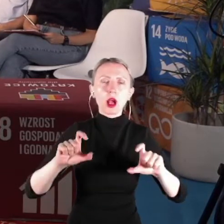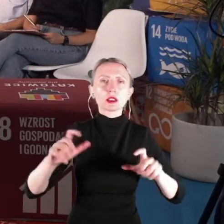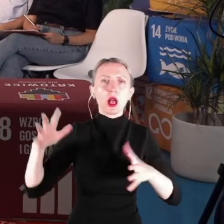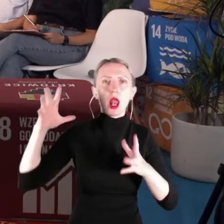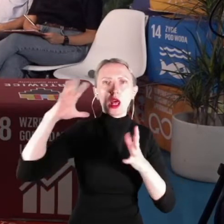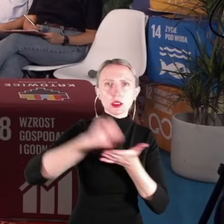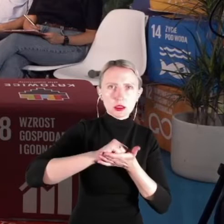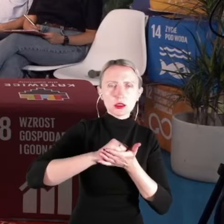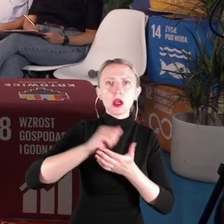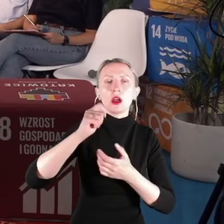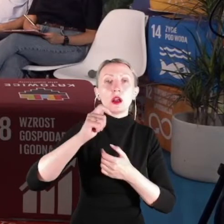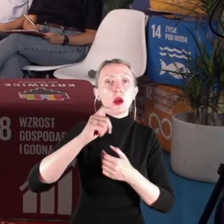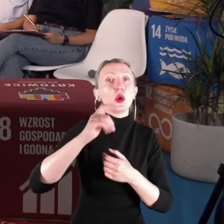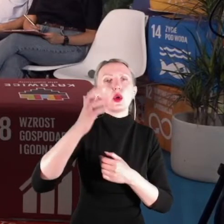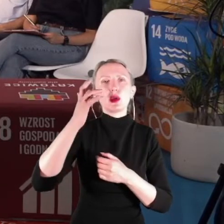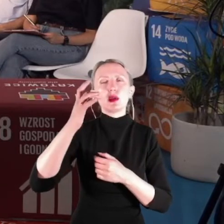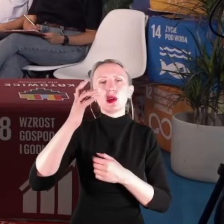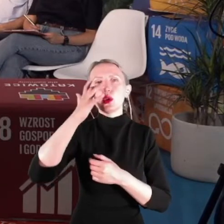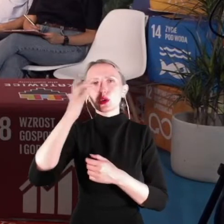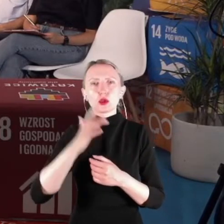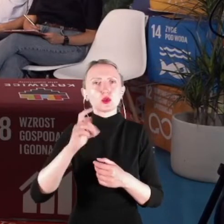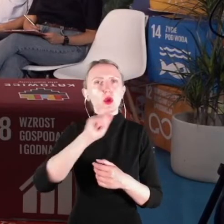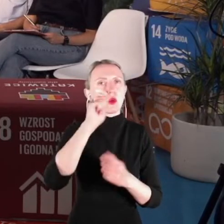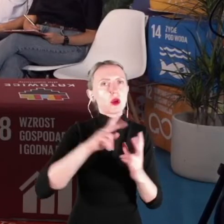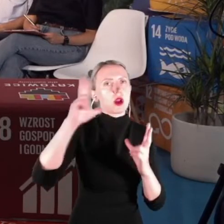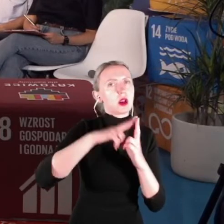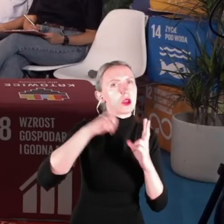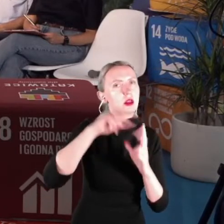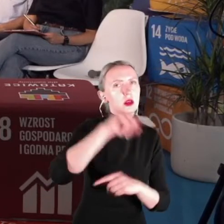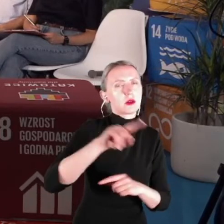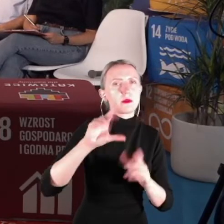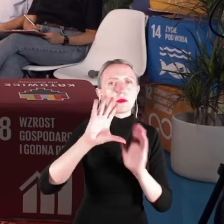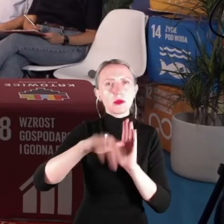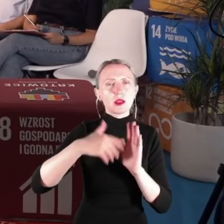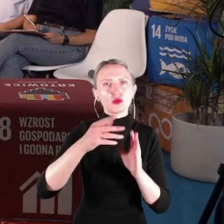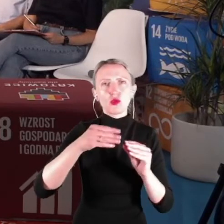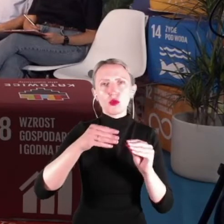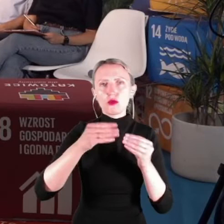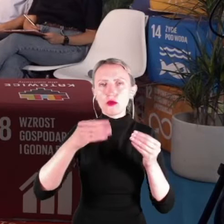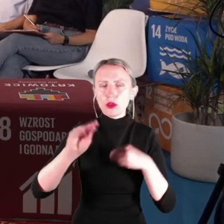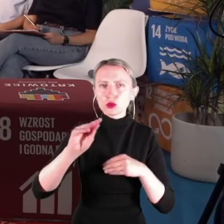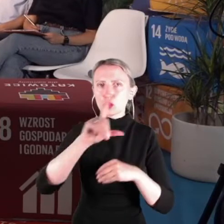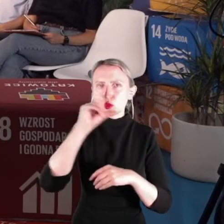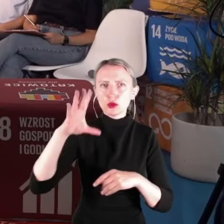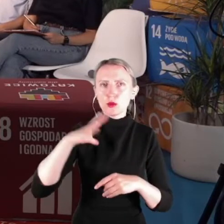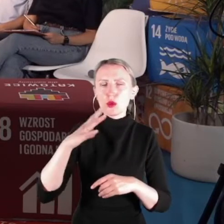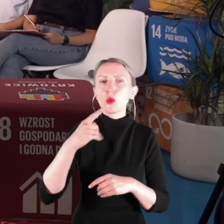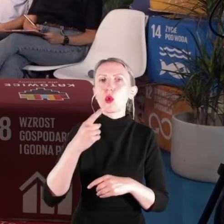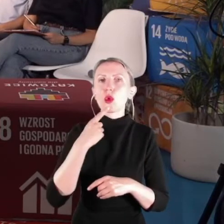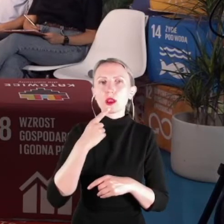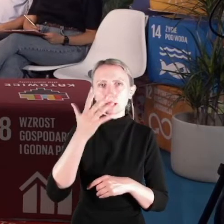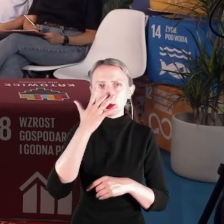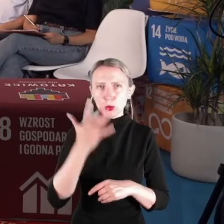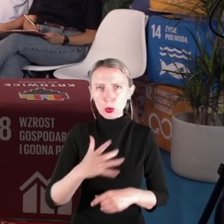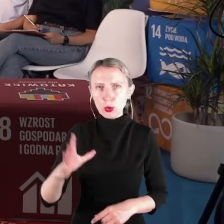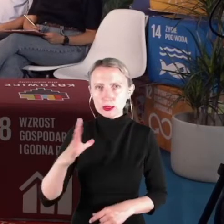was mainly Russian-speaking, and it was in media and in existing research it was considered as loyal to Moscow